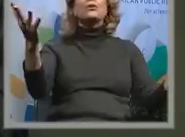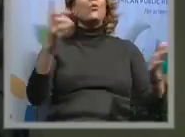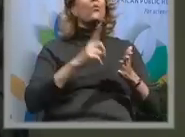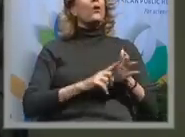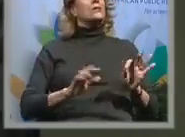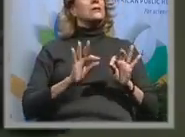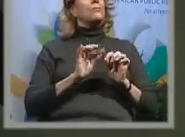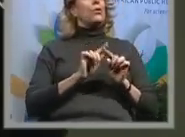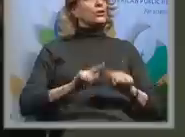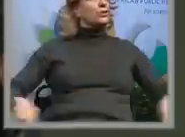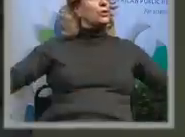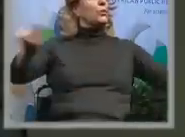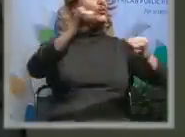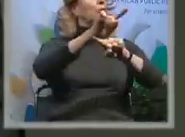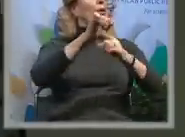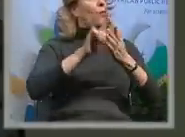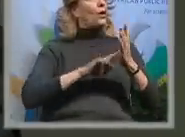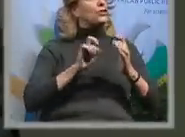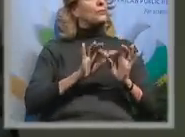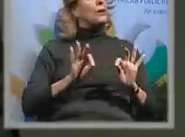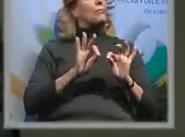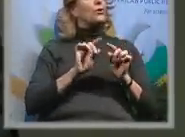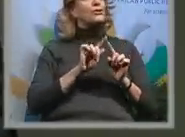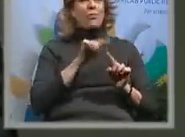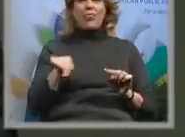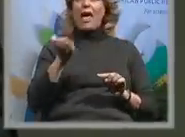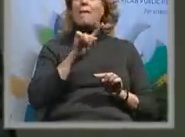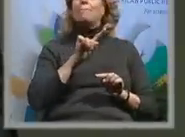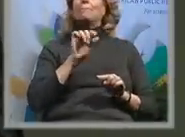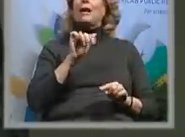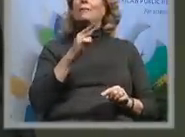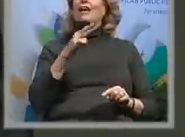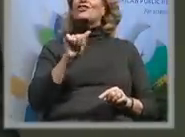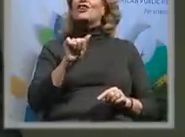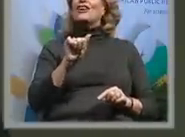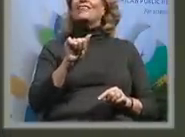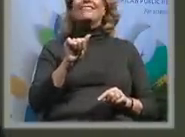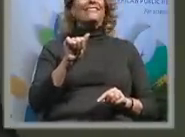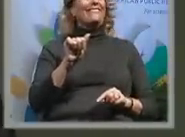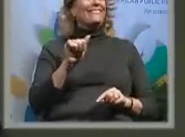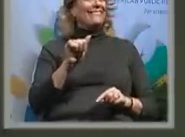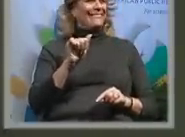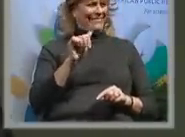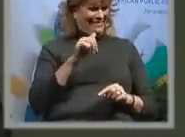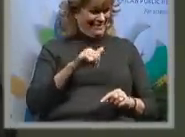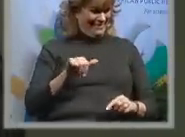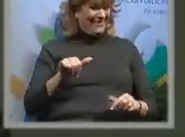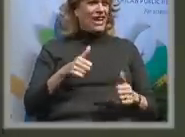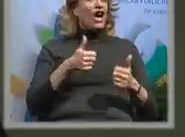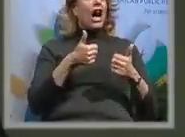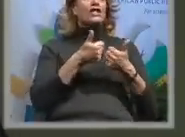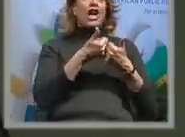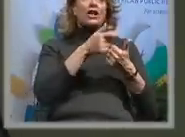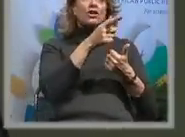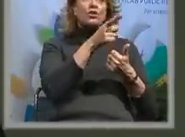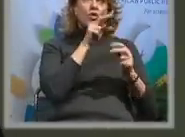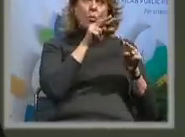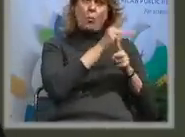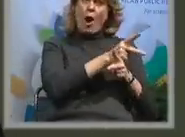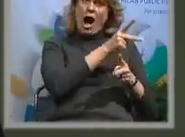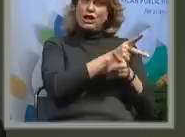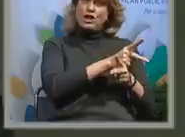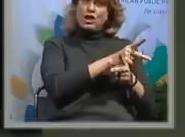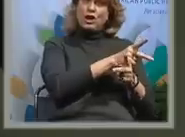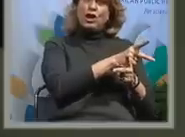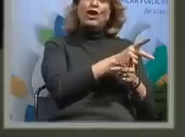is important to you and what should be important to them. APHA, I challenge you to watch your thoughts. They become your words. Watch